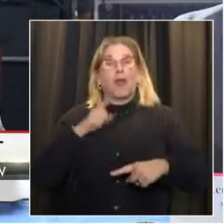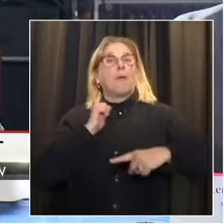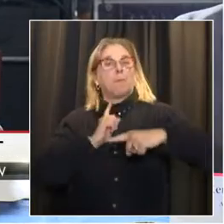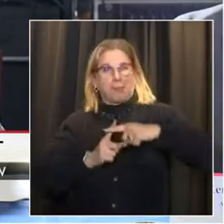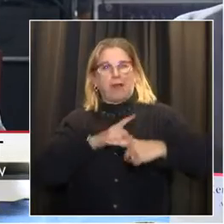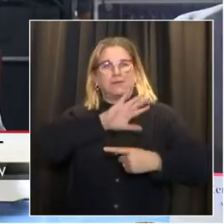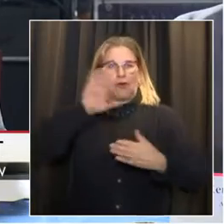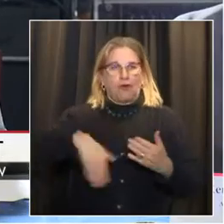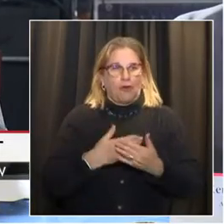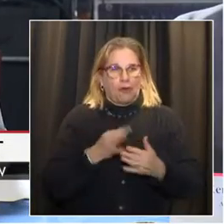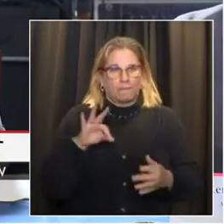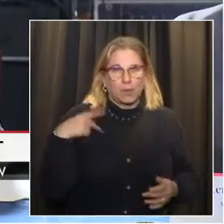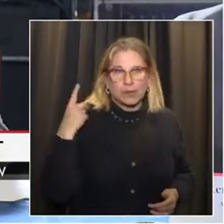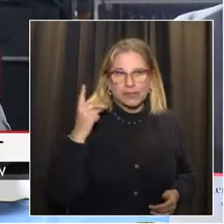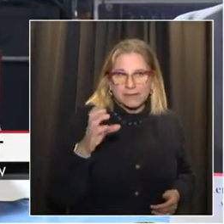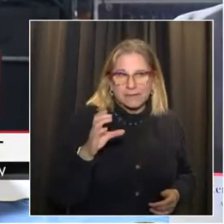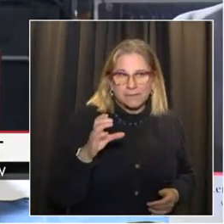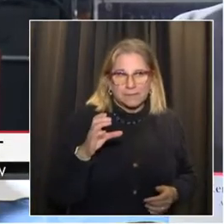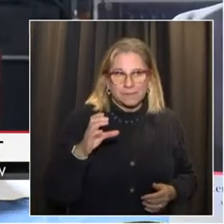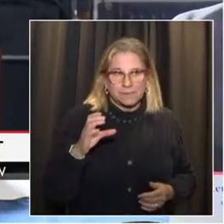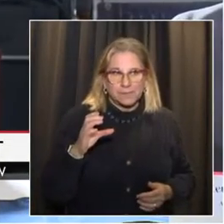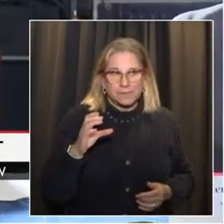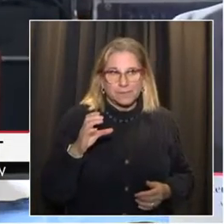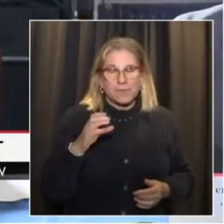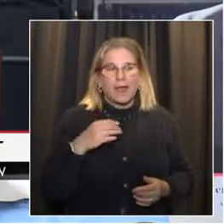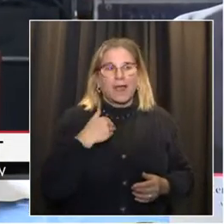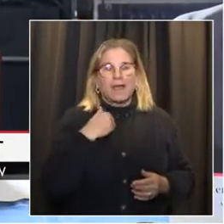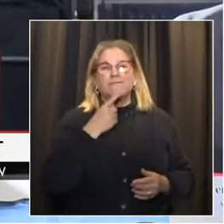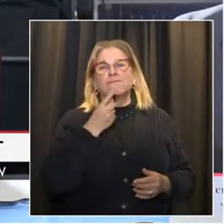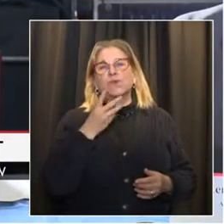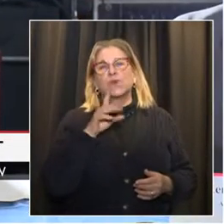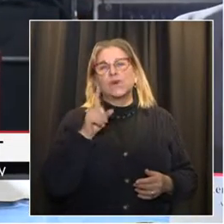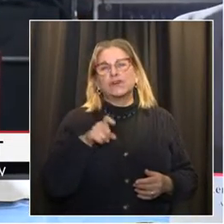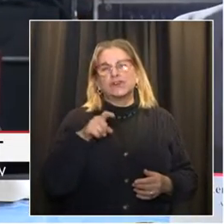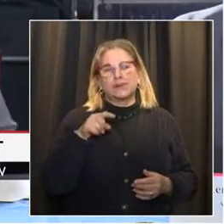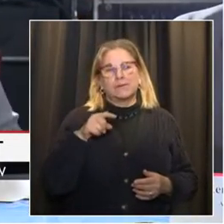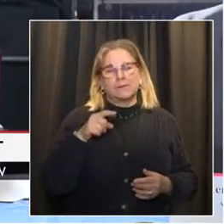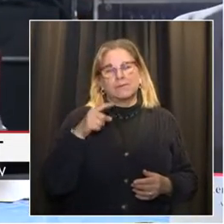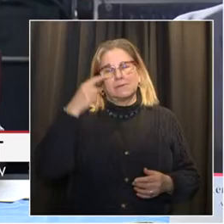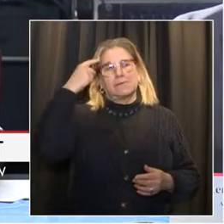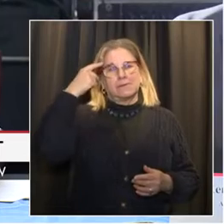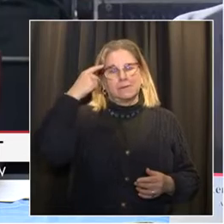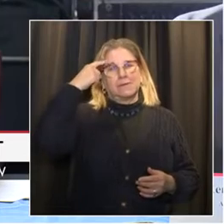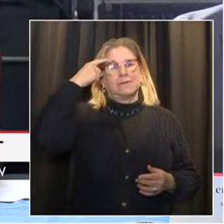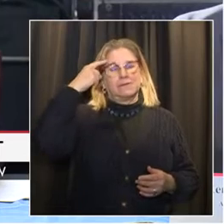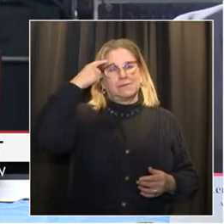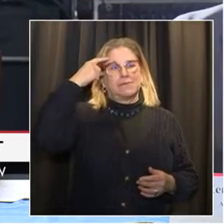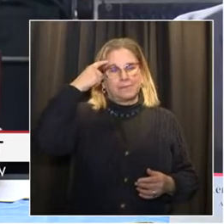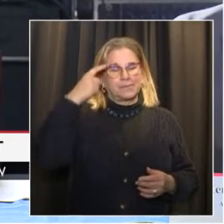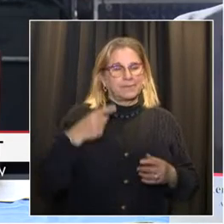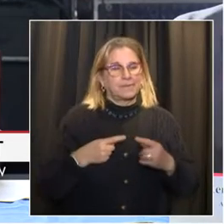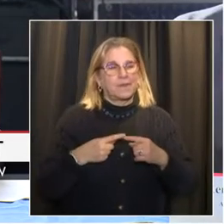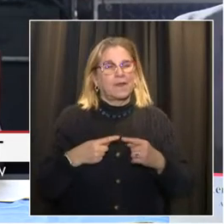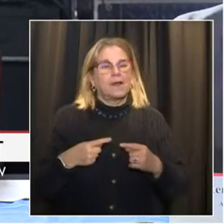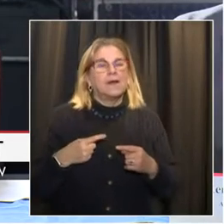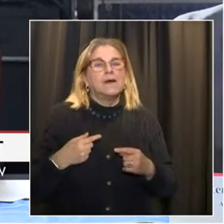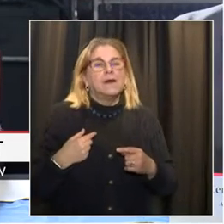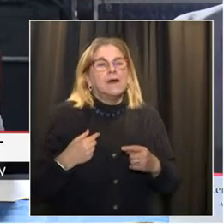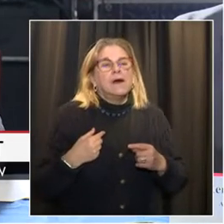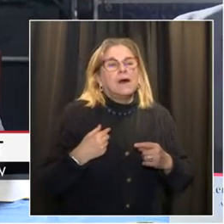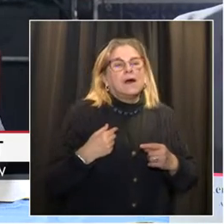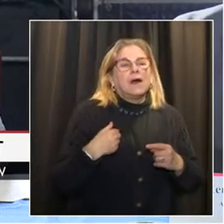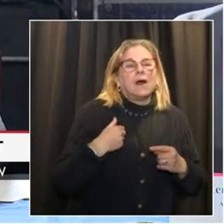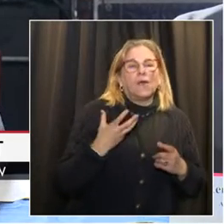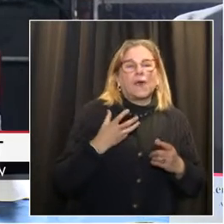questions that came to mind during the two presentations. The first I want to ask Deputy Mayor Albert if you can